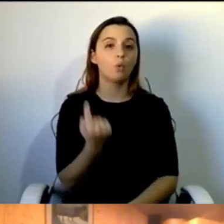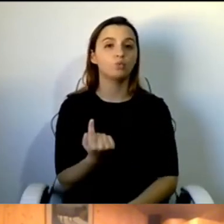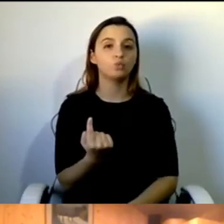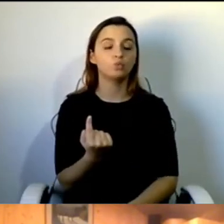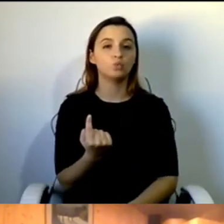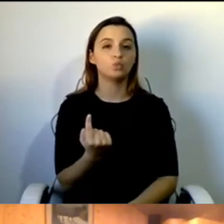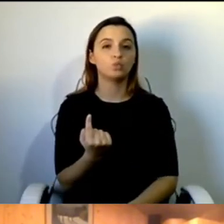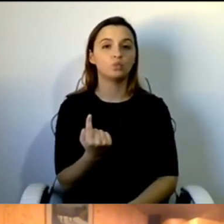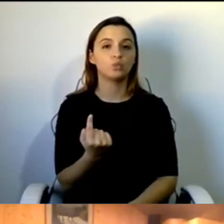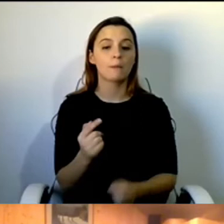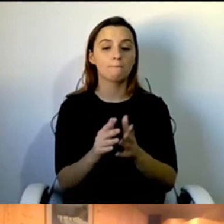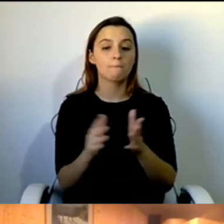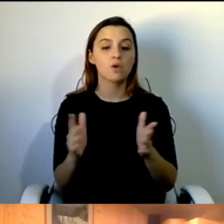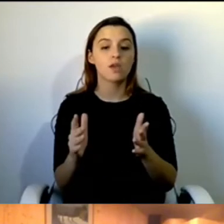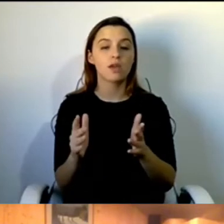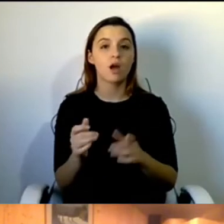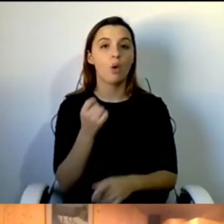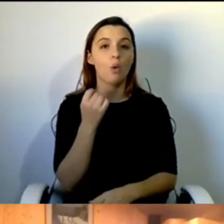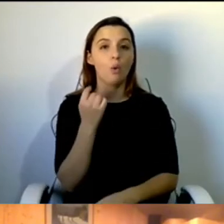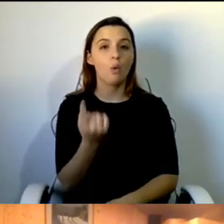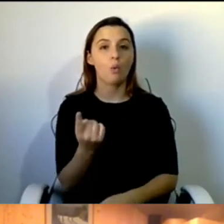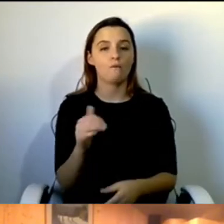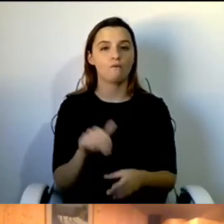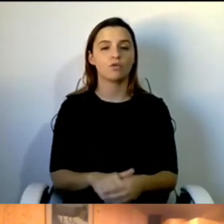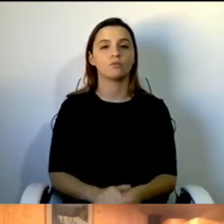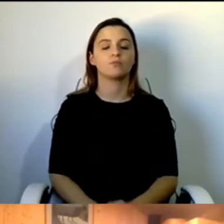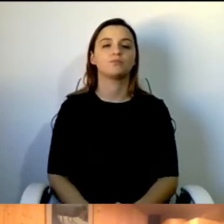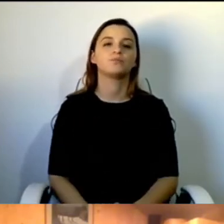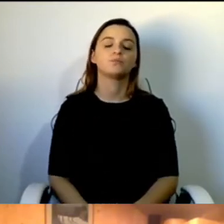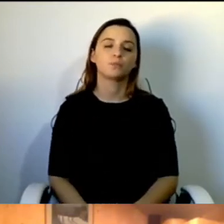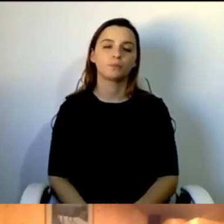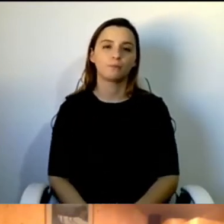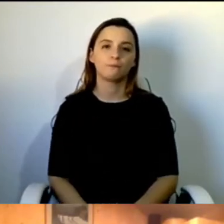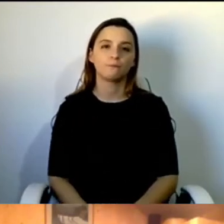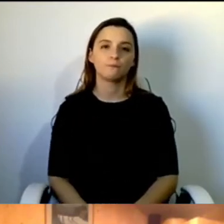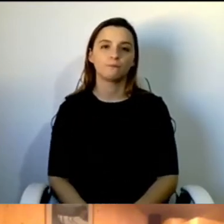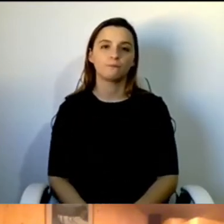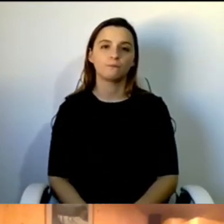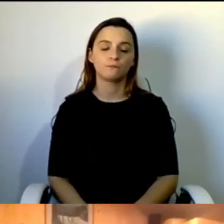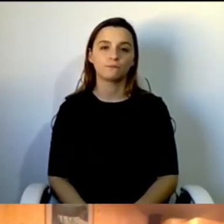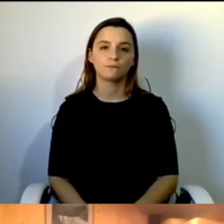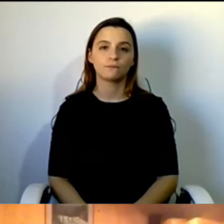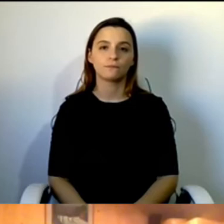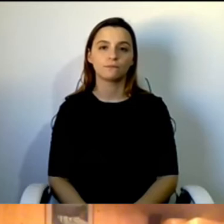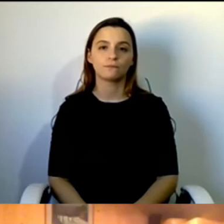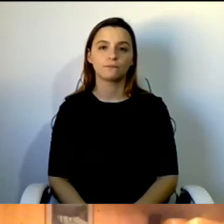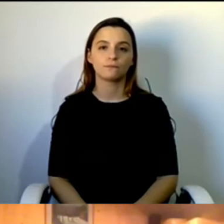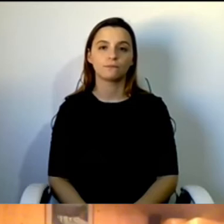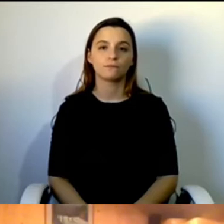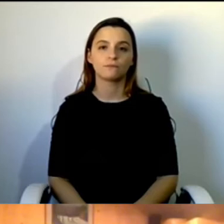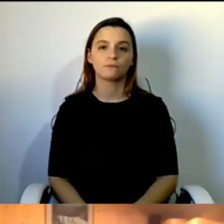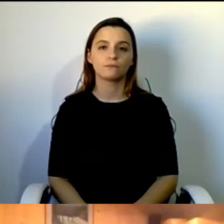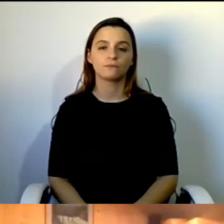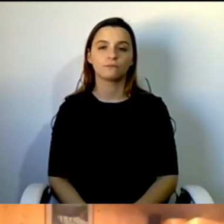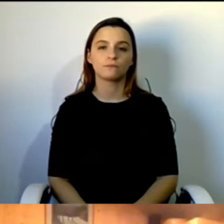So that's how kind of agile. Yeah, that's how sort of flimsy